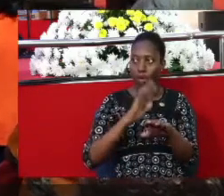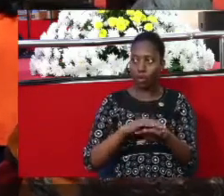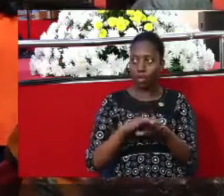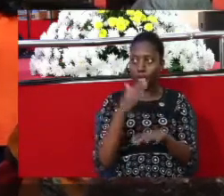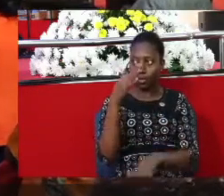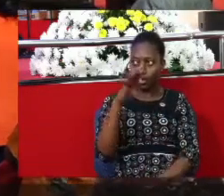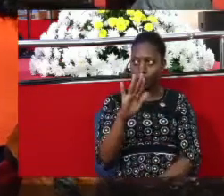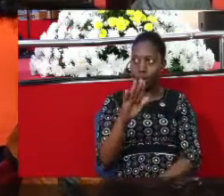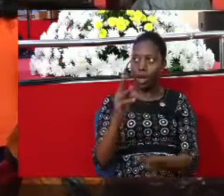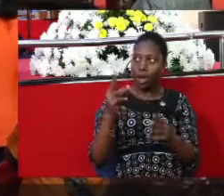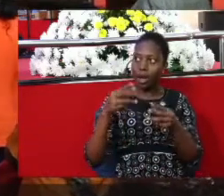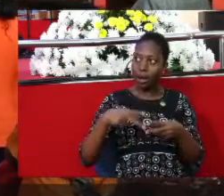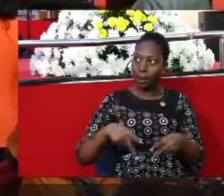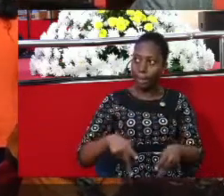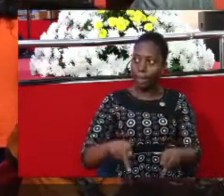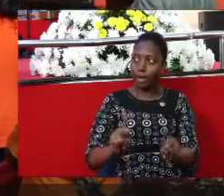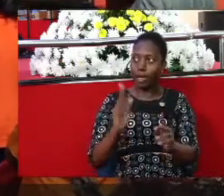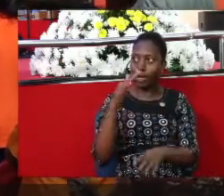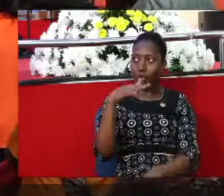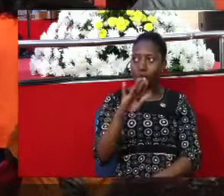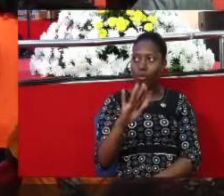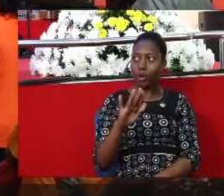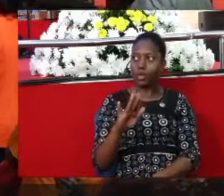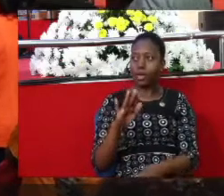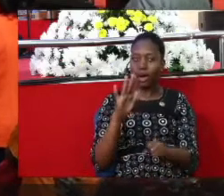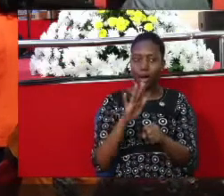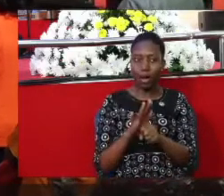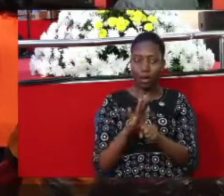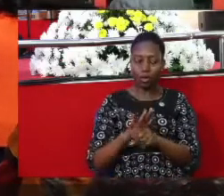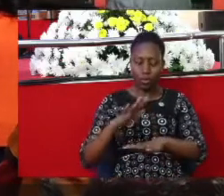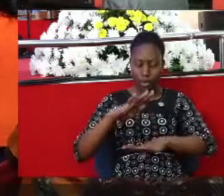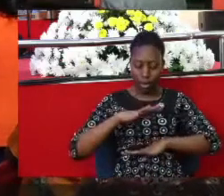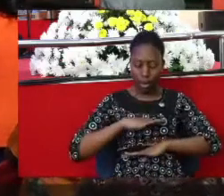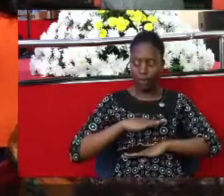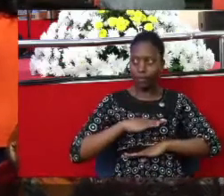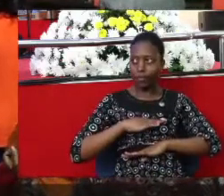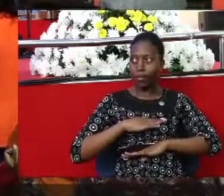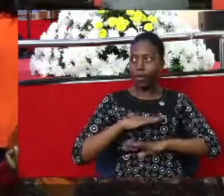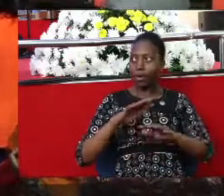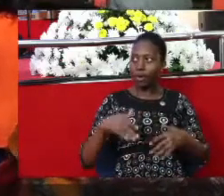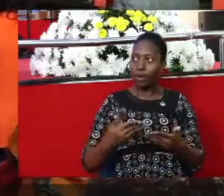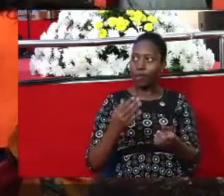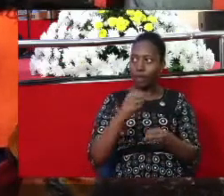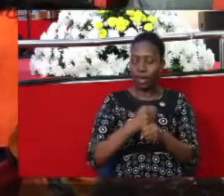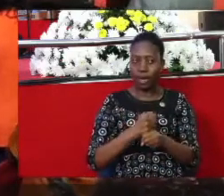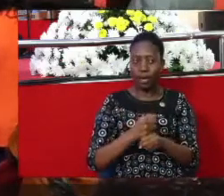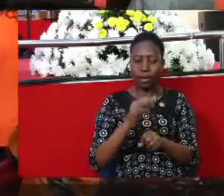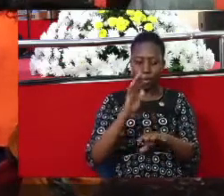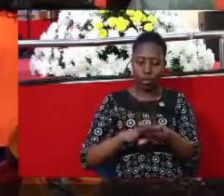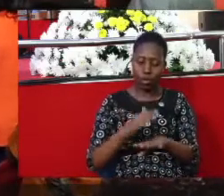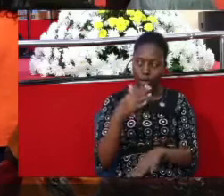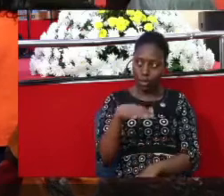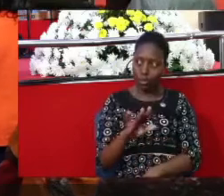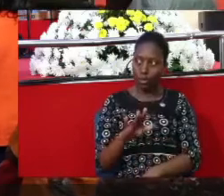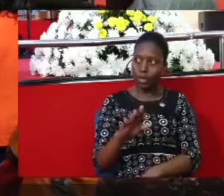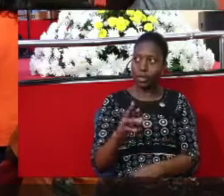your path drip with abundance. Let's read it one more. You crown the year with your goodness, and your path drip